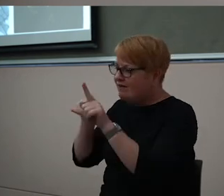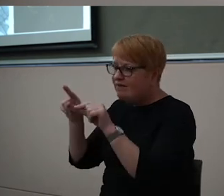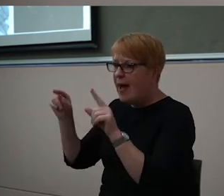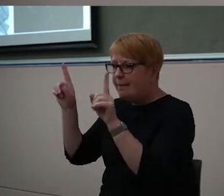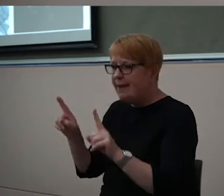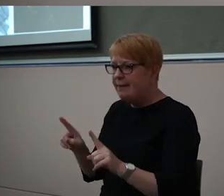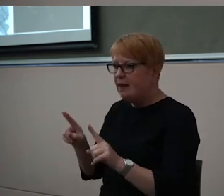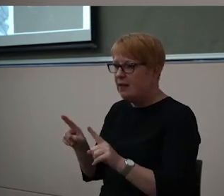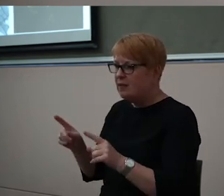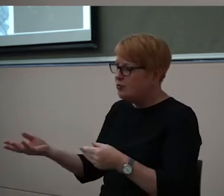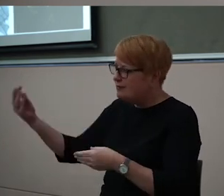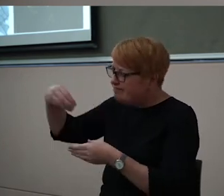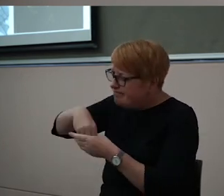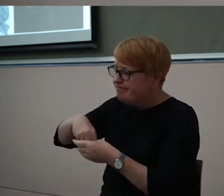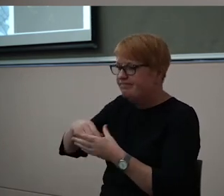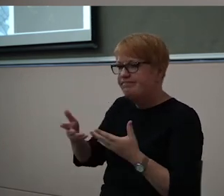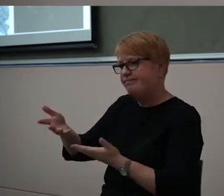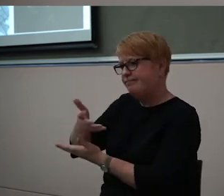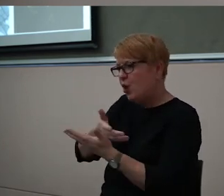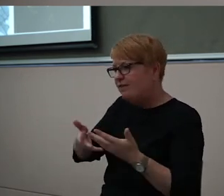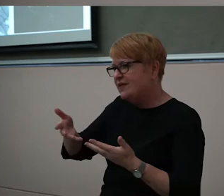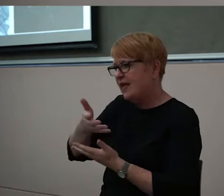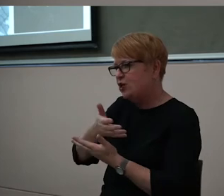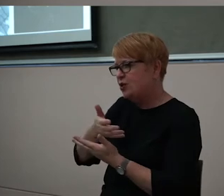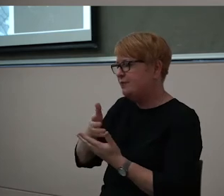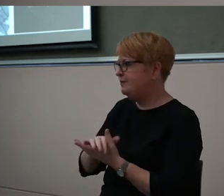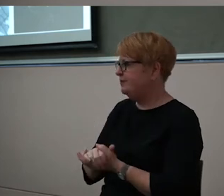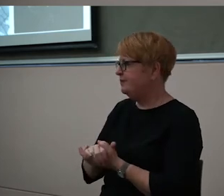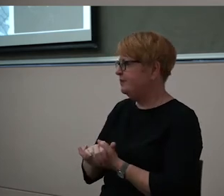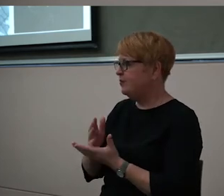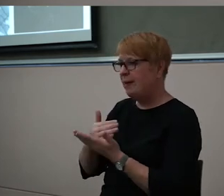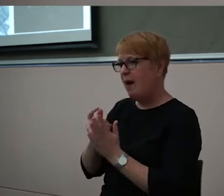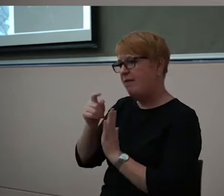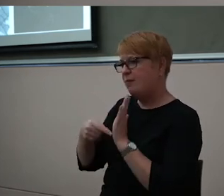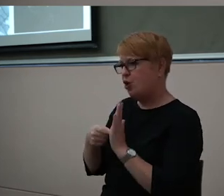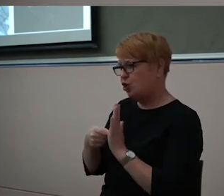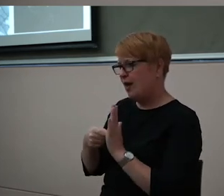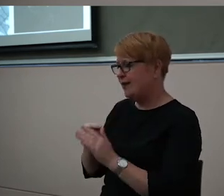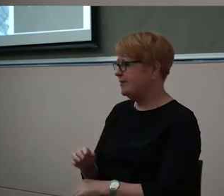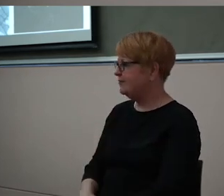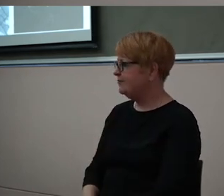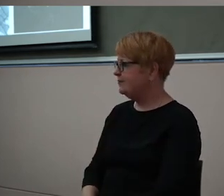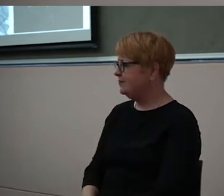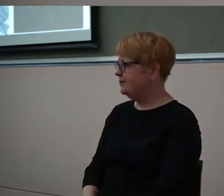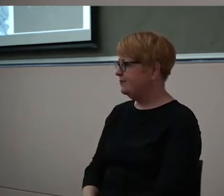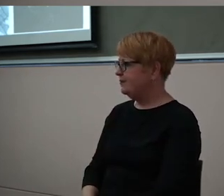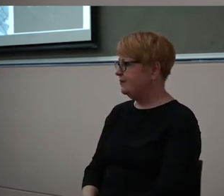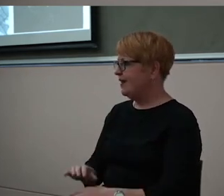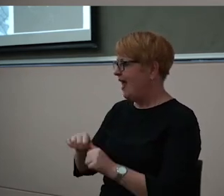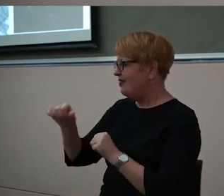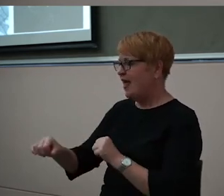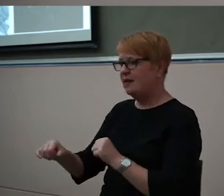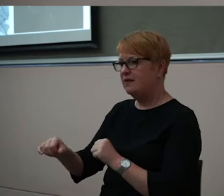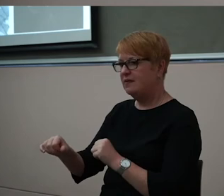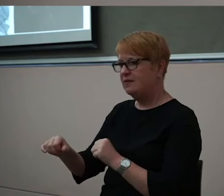space. I don't know, maybe just that terminology, because it's like co-opted. We spoke about that before.